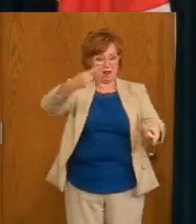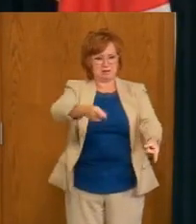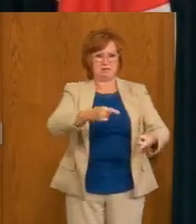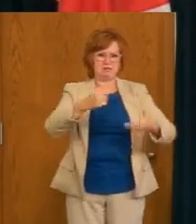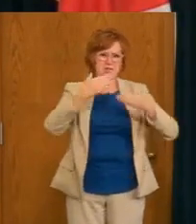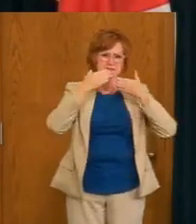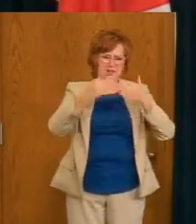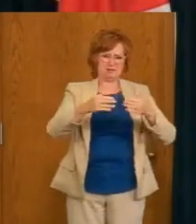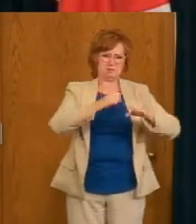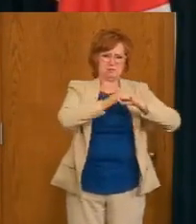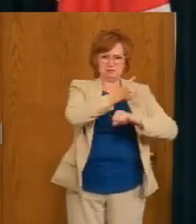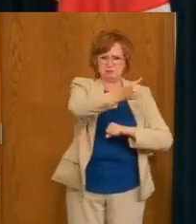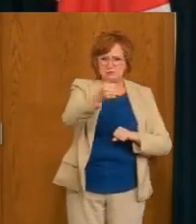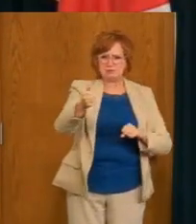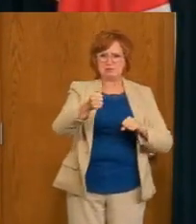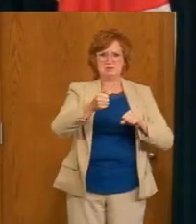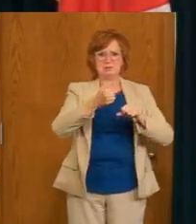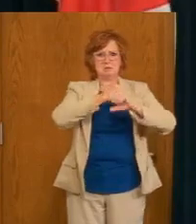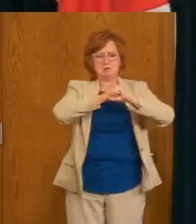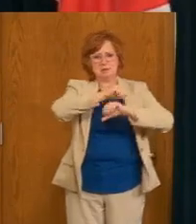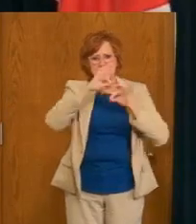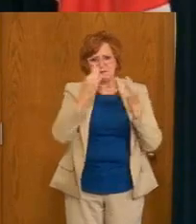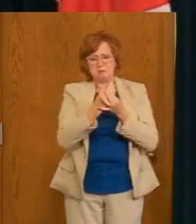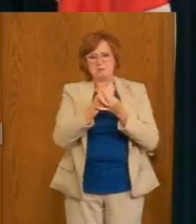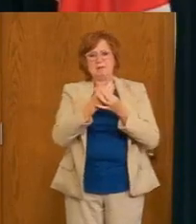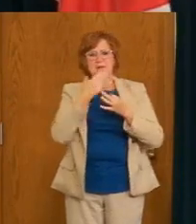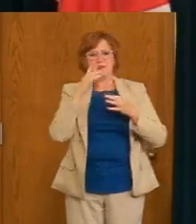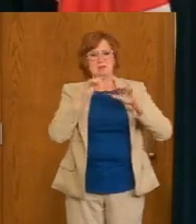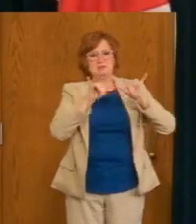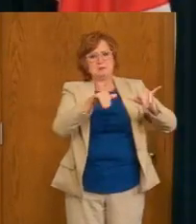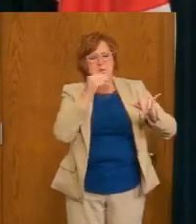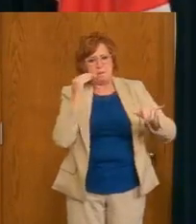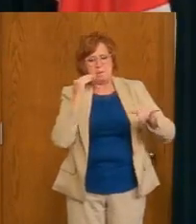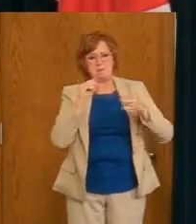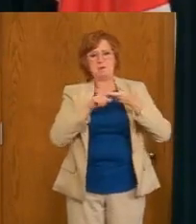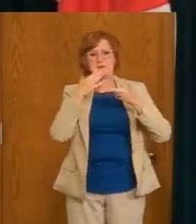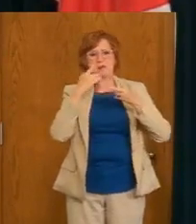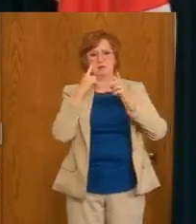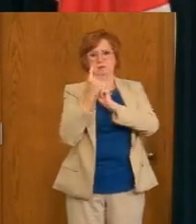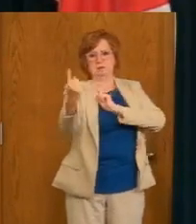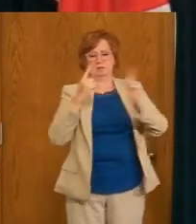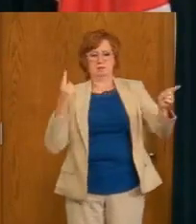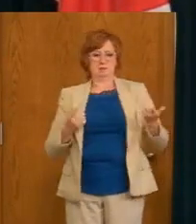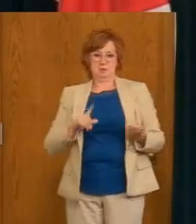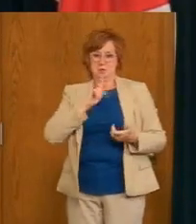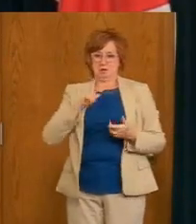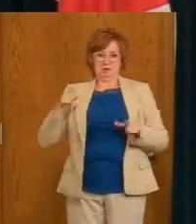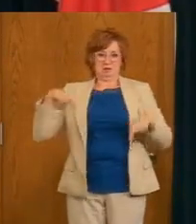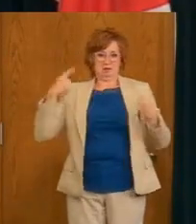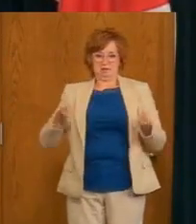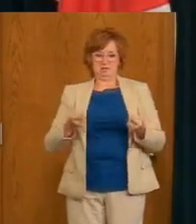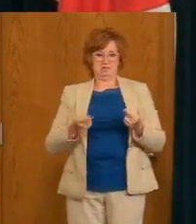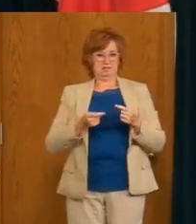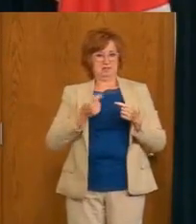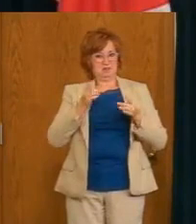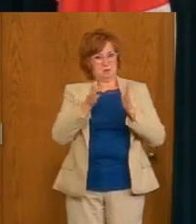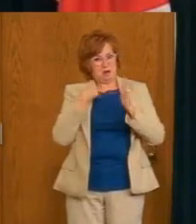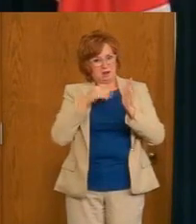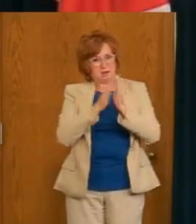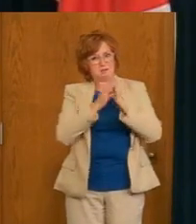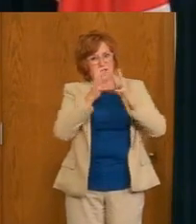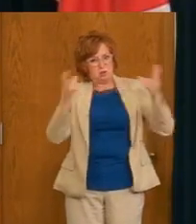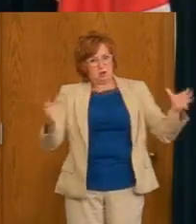Thank you for staying home and staying apart, more than anyone should really ever be asked to do. And thank you for doing